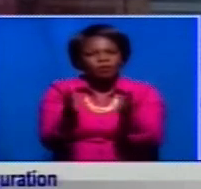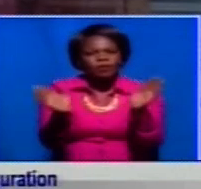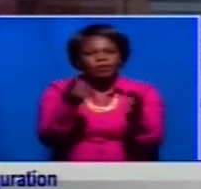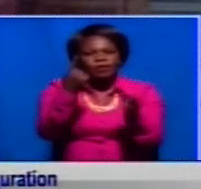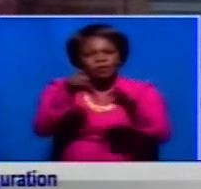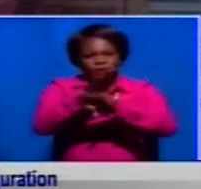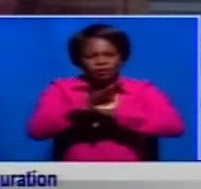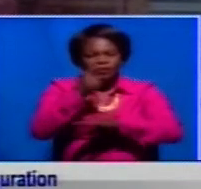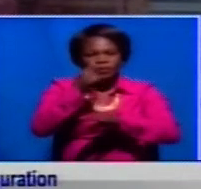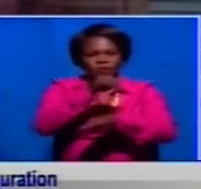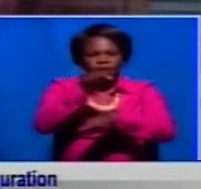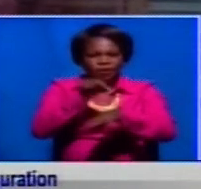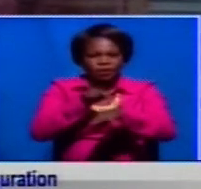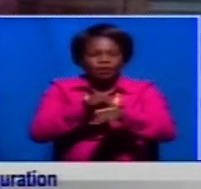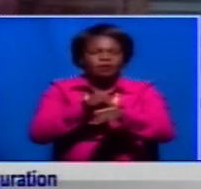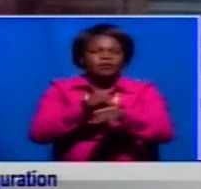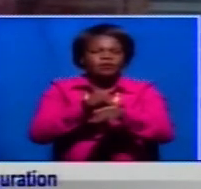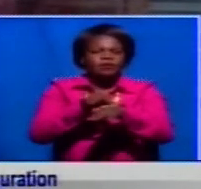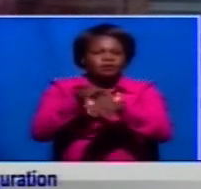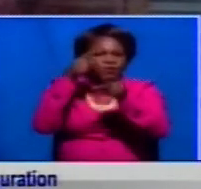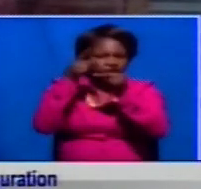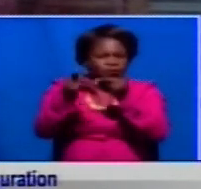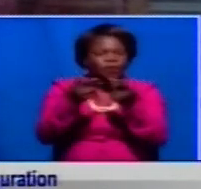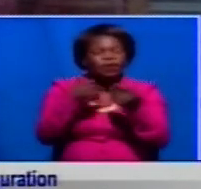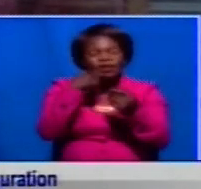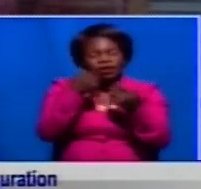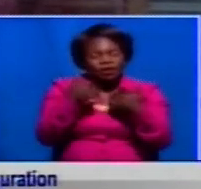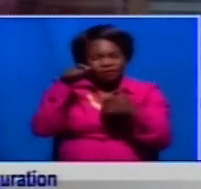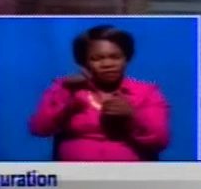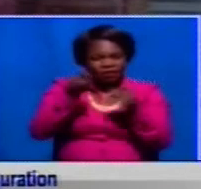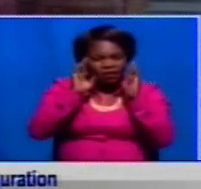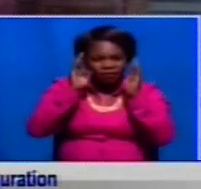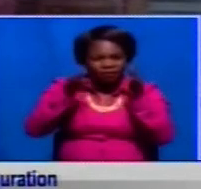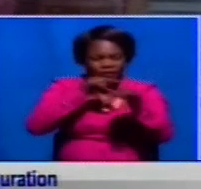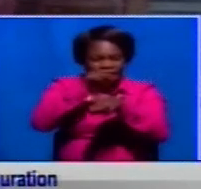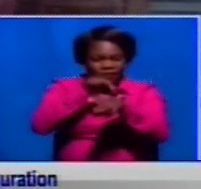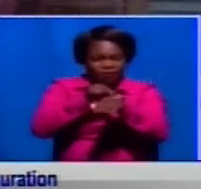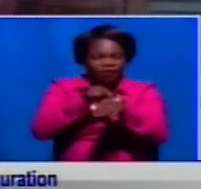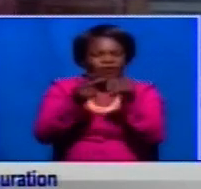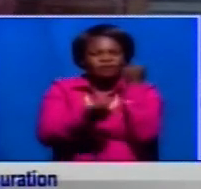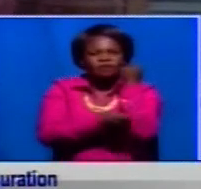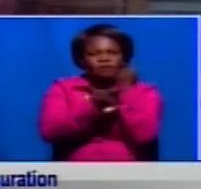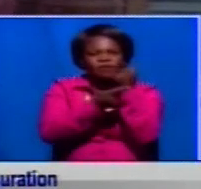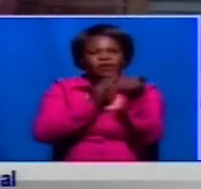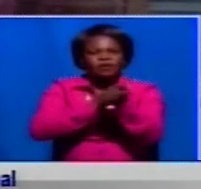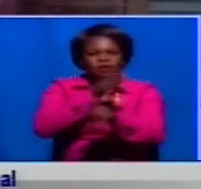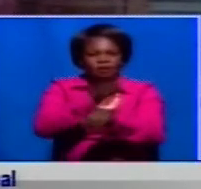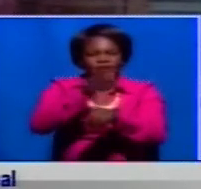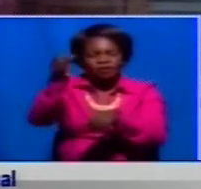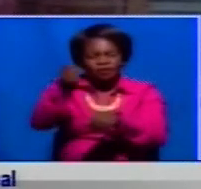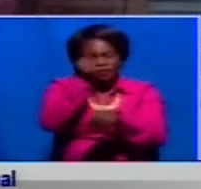One Nation motto. He says there is need to focus on national development after the inauguration of the head of